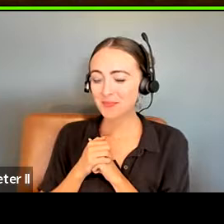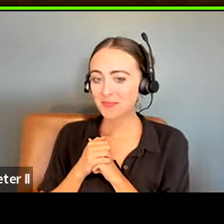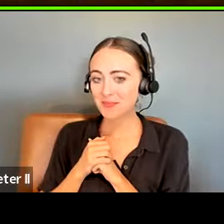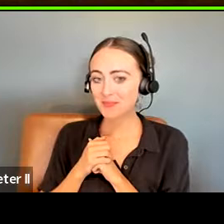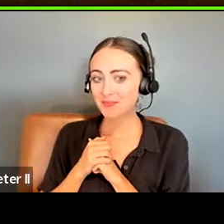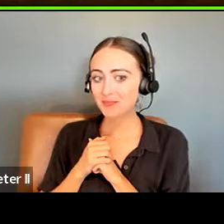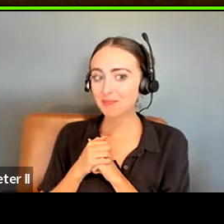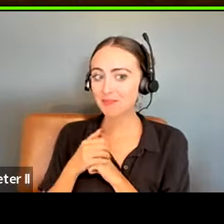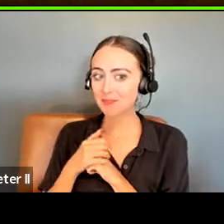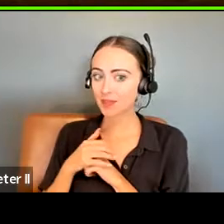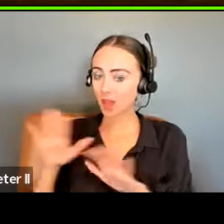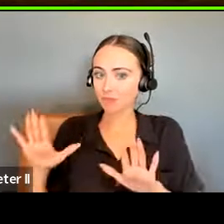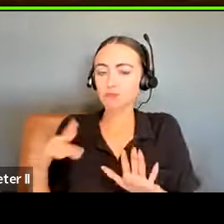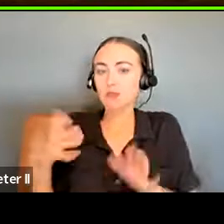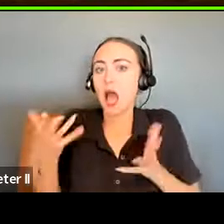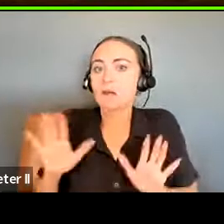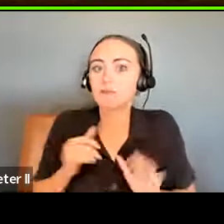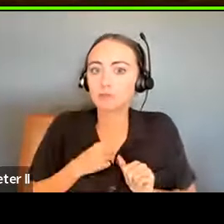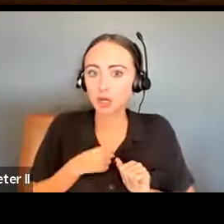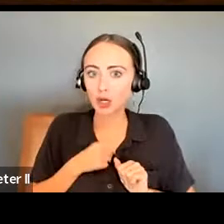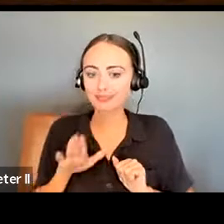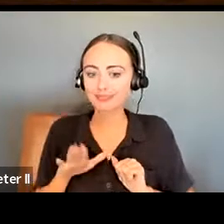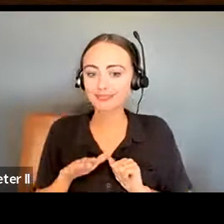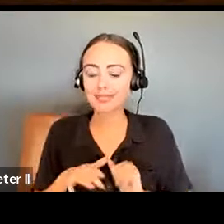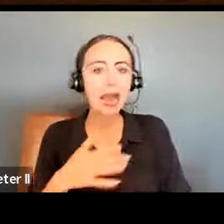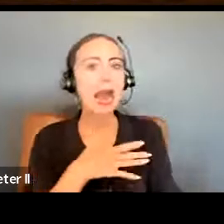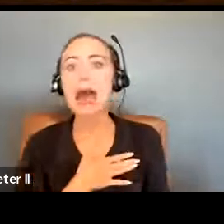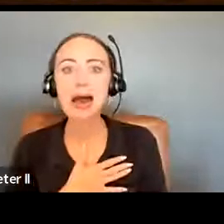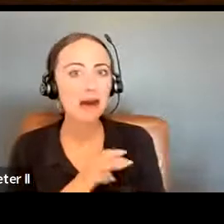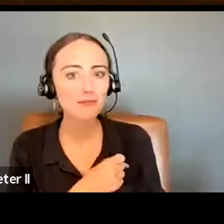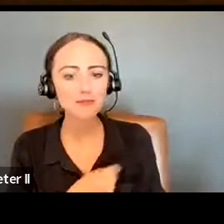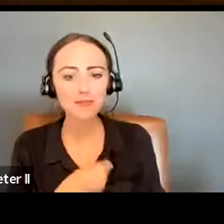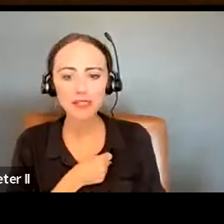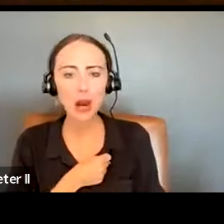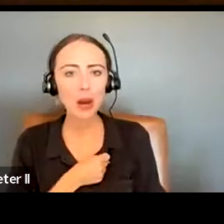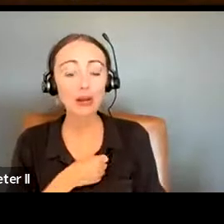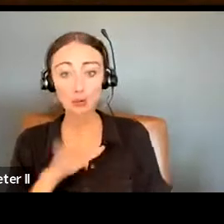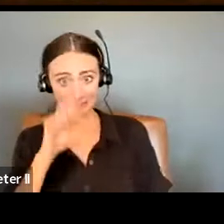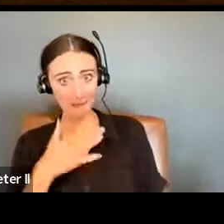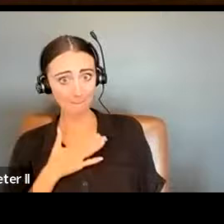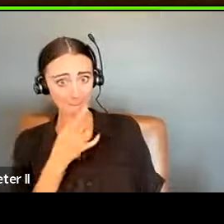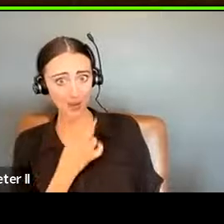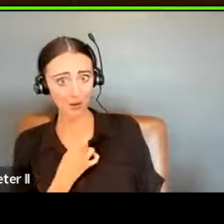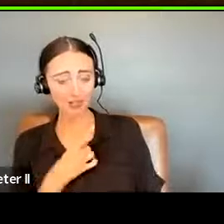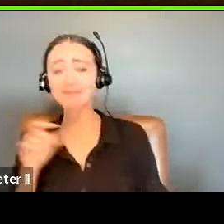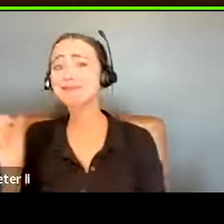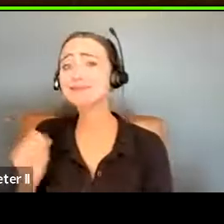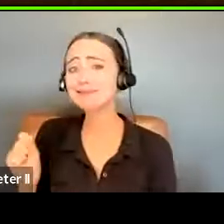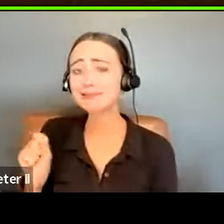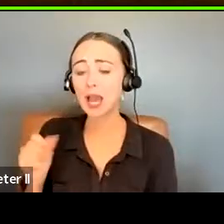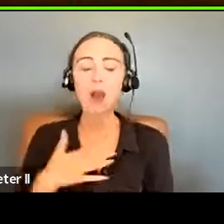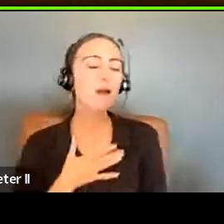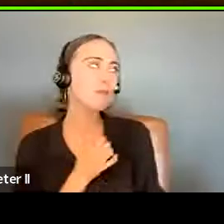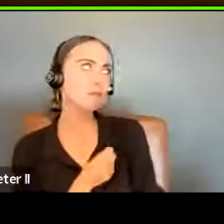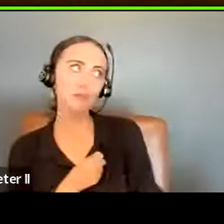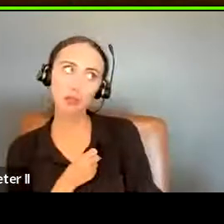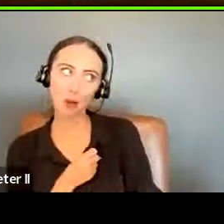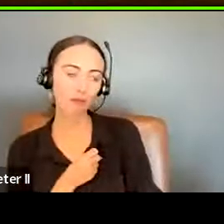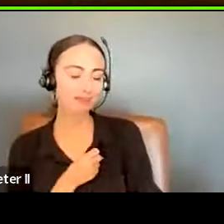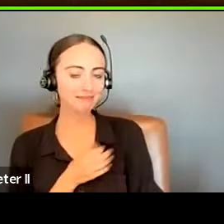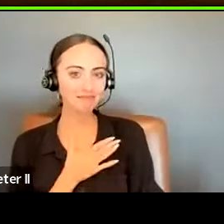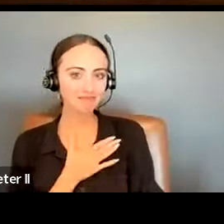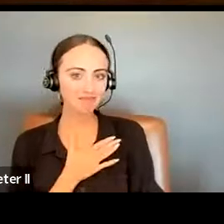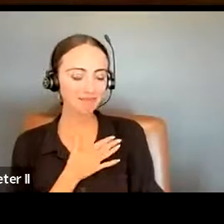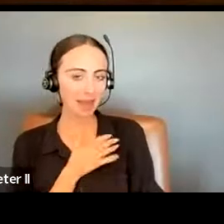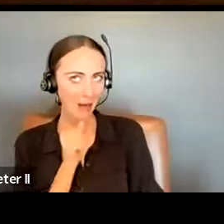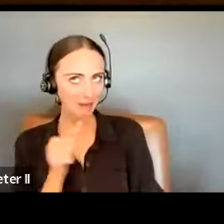Oh, am I stumping you? I didn't mean to. I'm sorry, was that directed towards me, Councilmember? Yeah, it was. I'm sorry. I